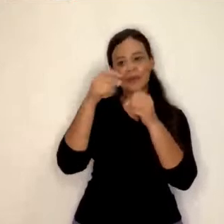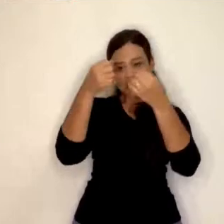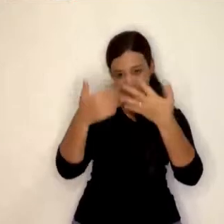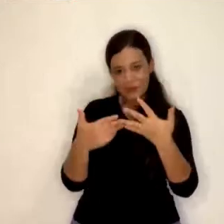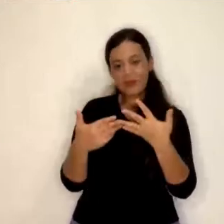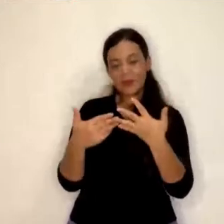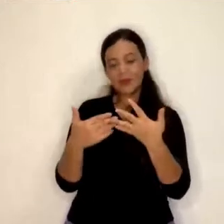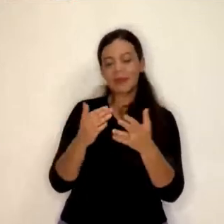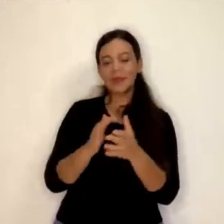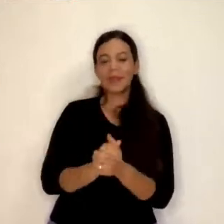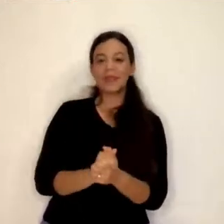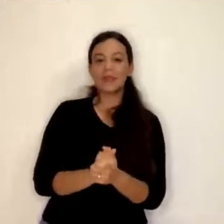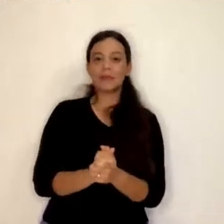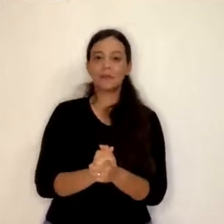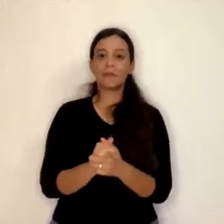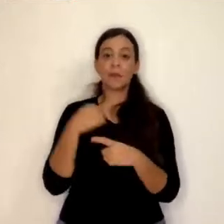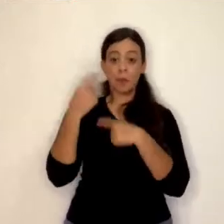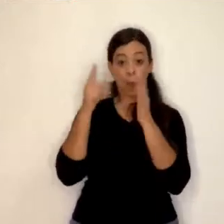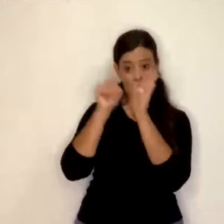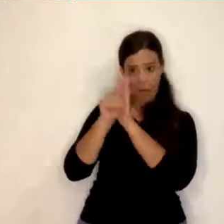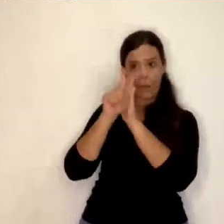script